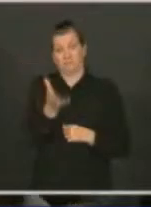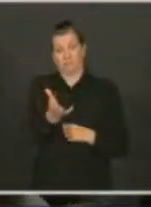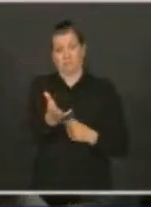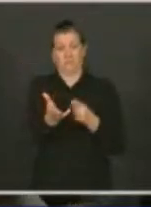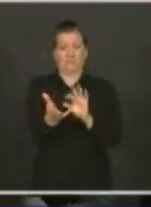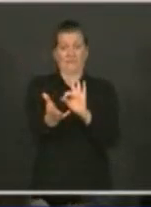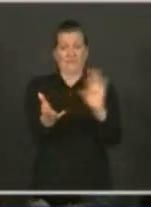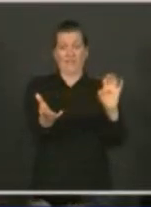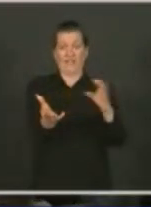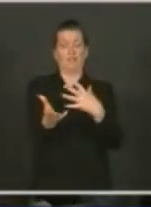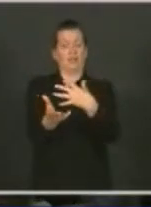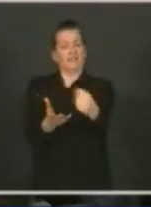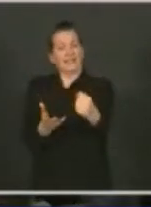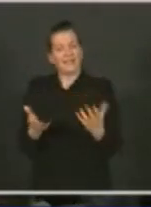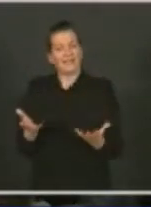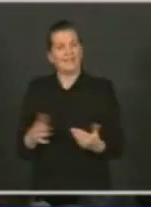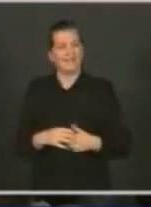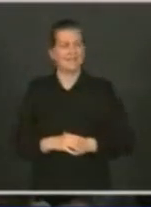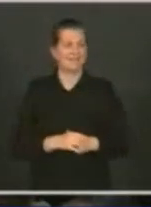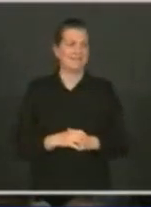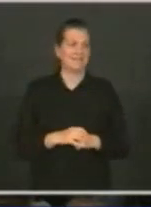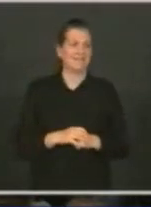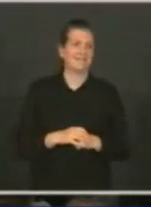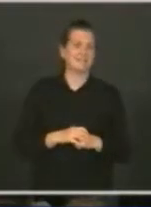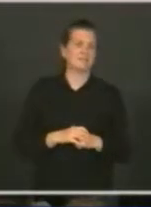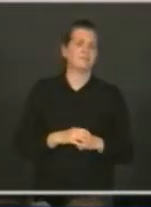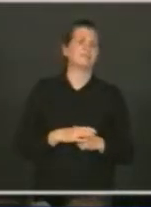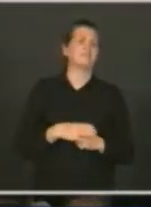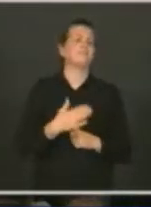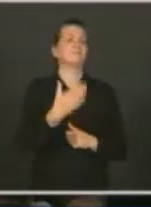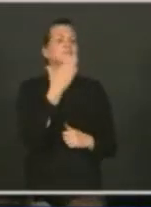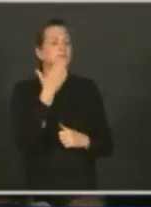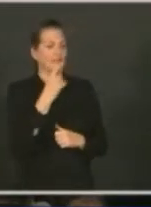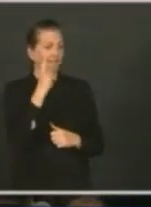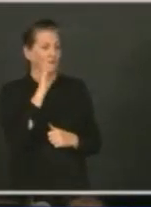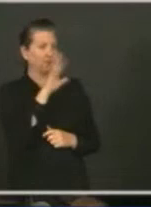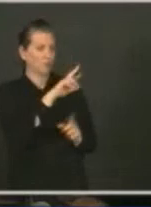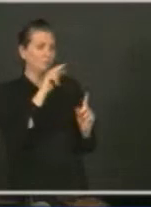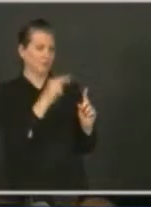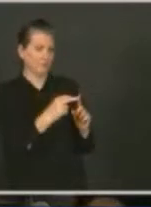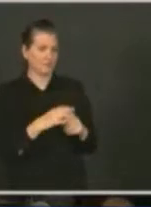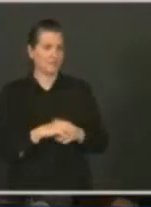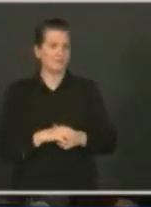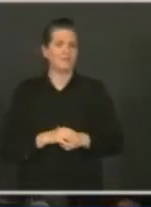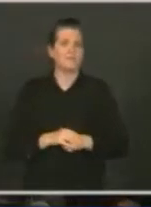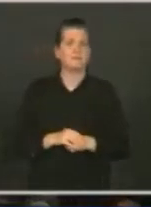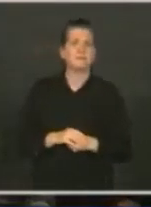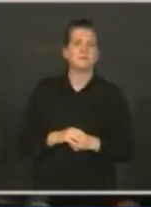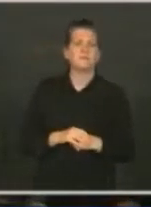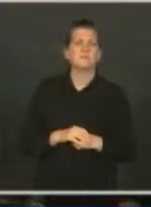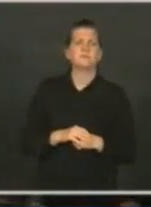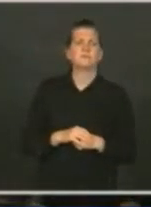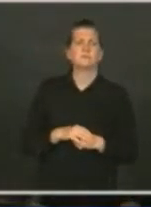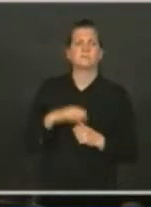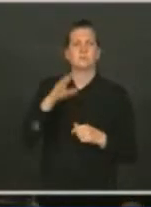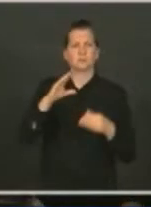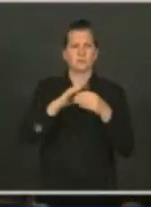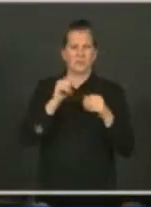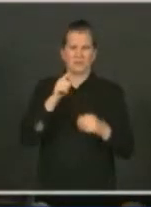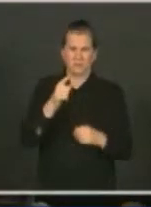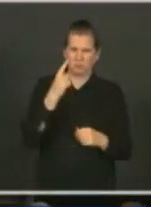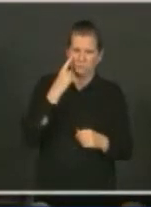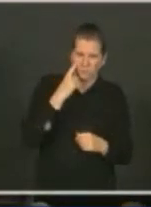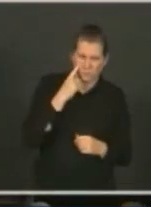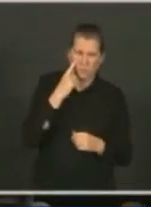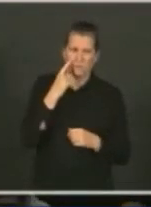First of all, thank you for your very powerful and obviously very personal testimony just a few moments ago. I wonder if you could take this moment